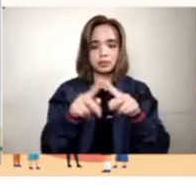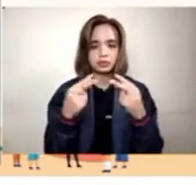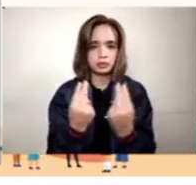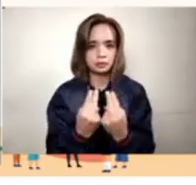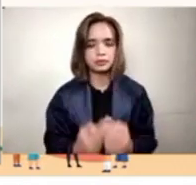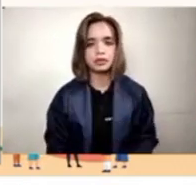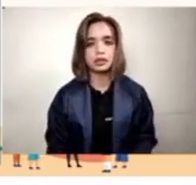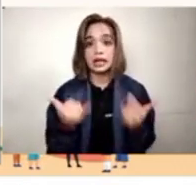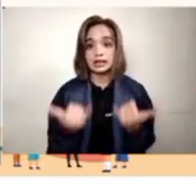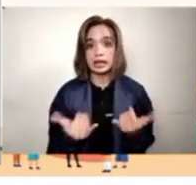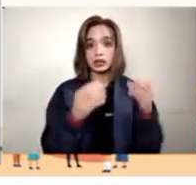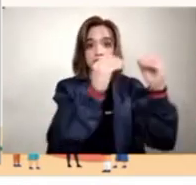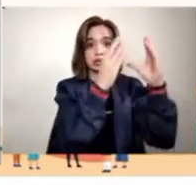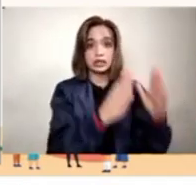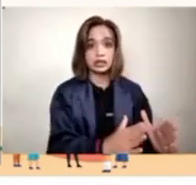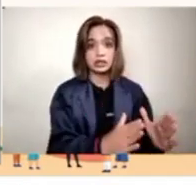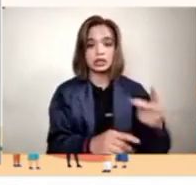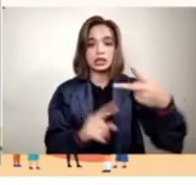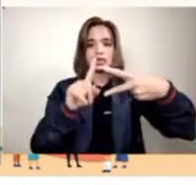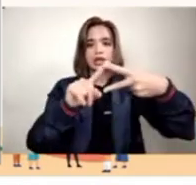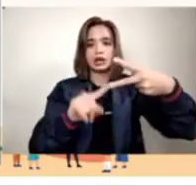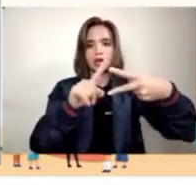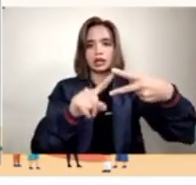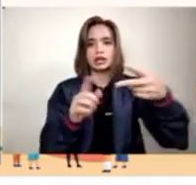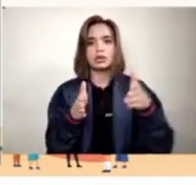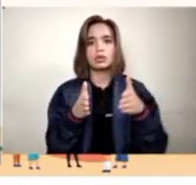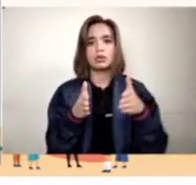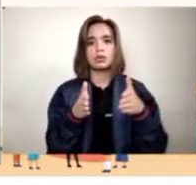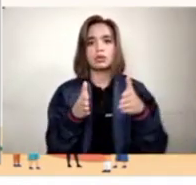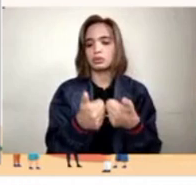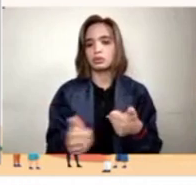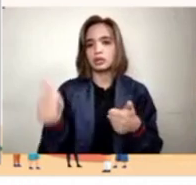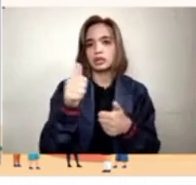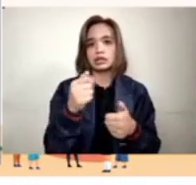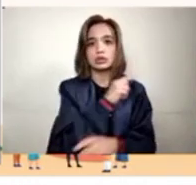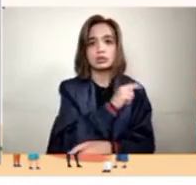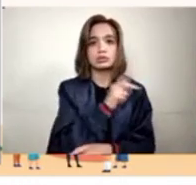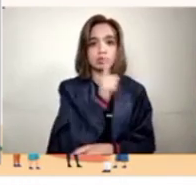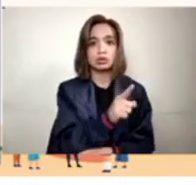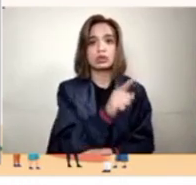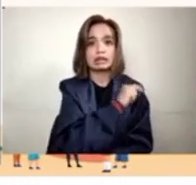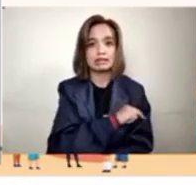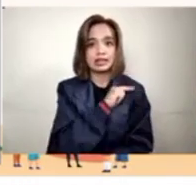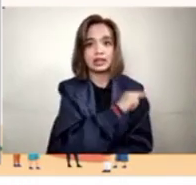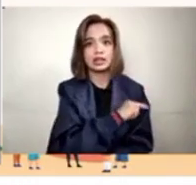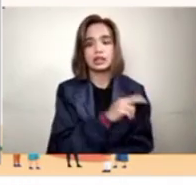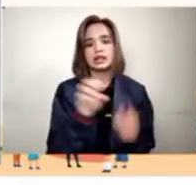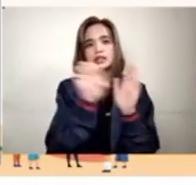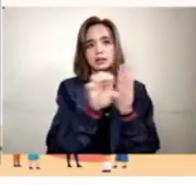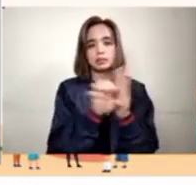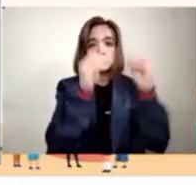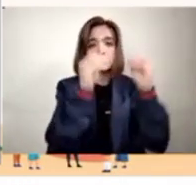promoted? So currently, our teachers are promoted by two different modes. The natural